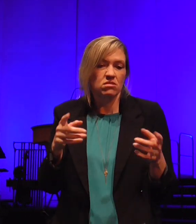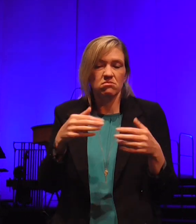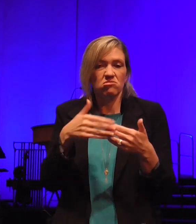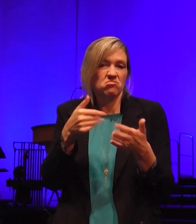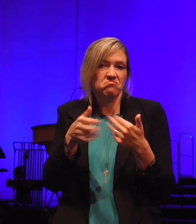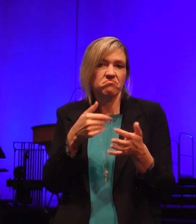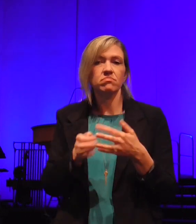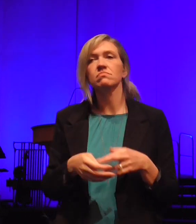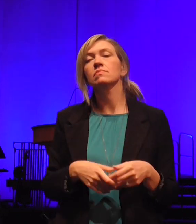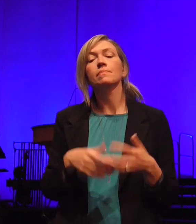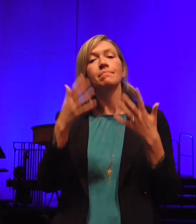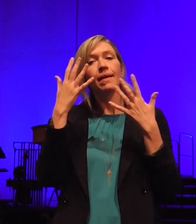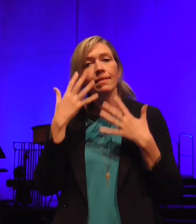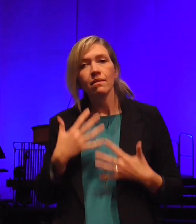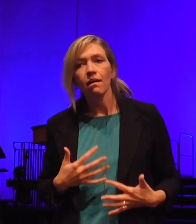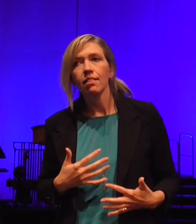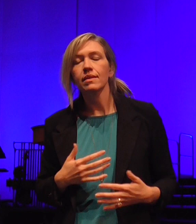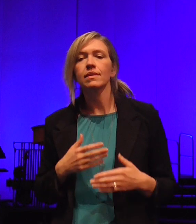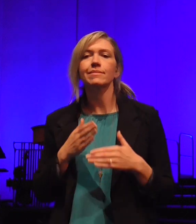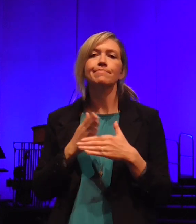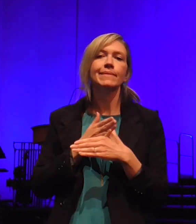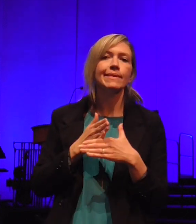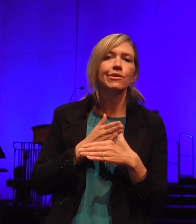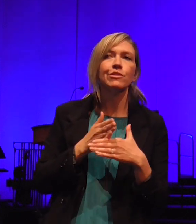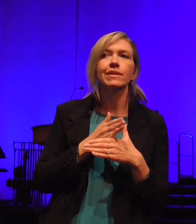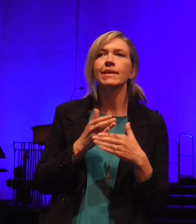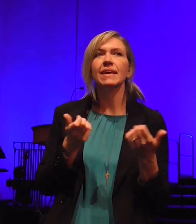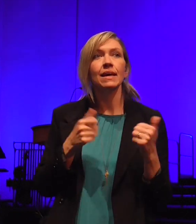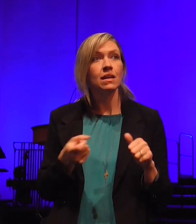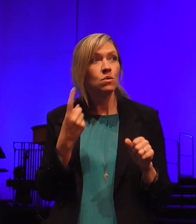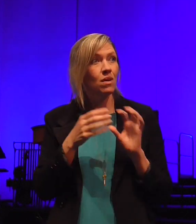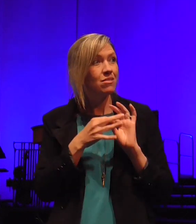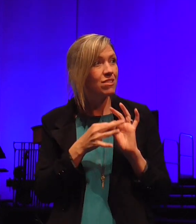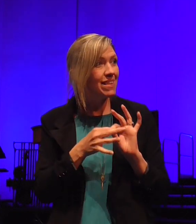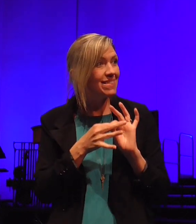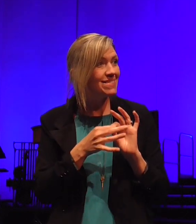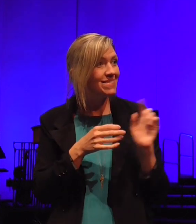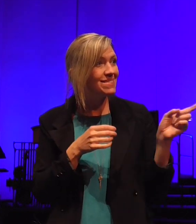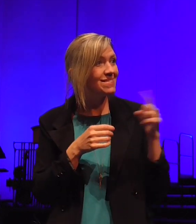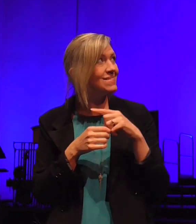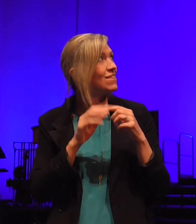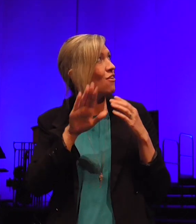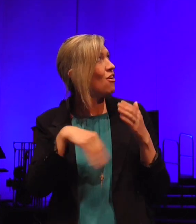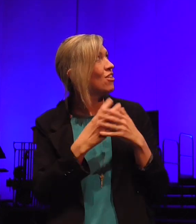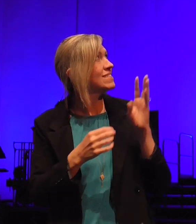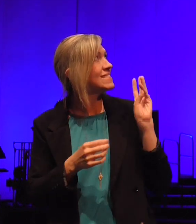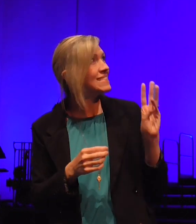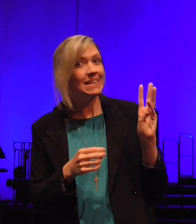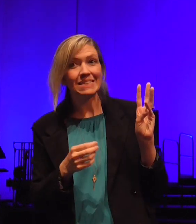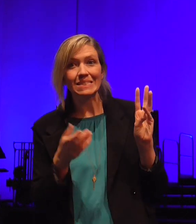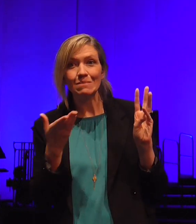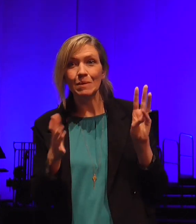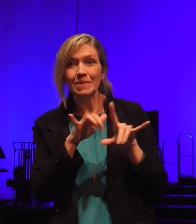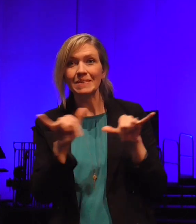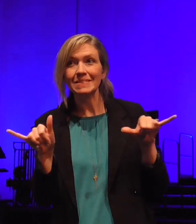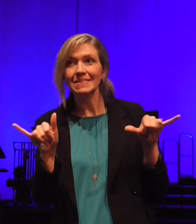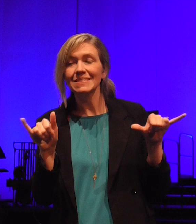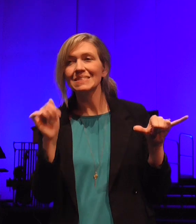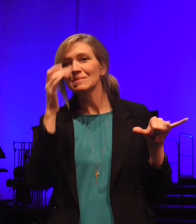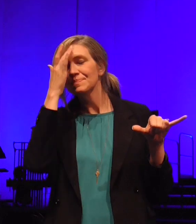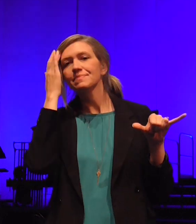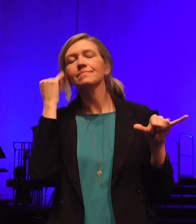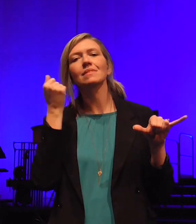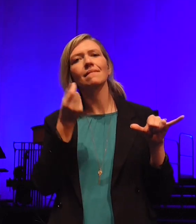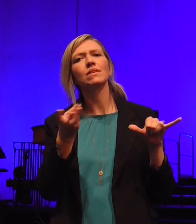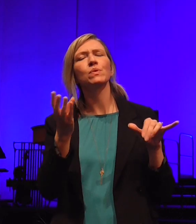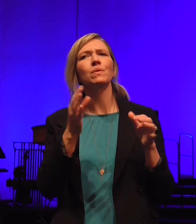indifference, melancholy, mediocrity. Anyone any of these? All 6 combo?